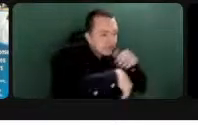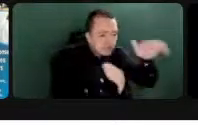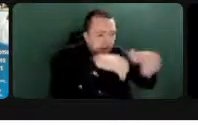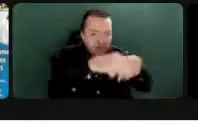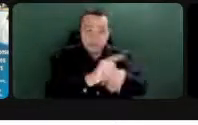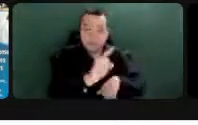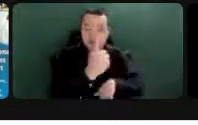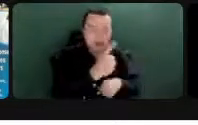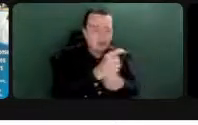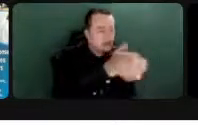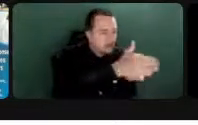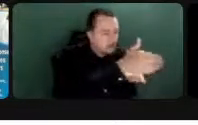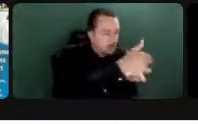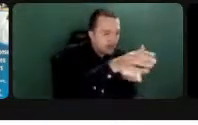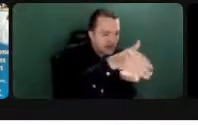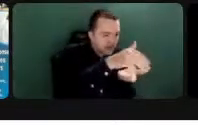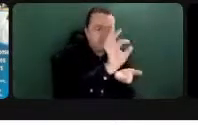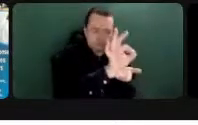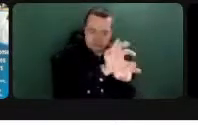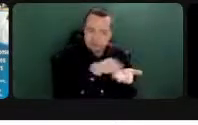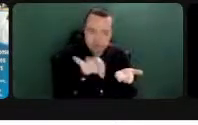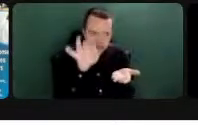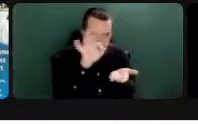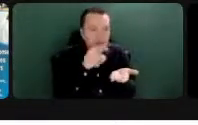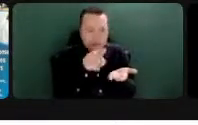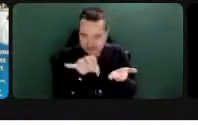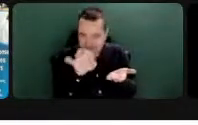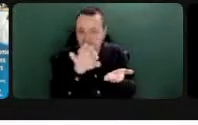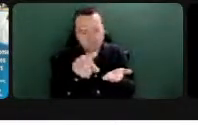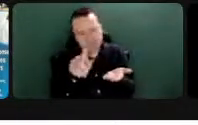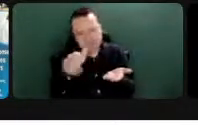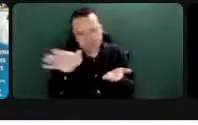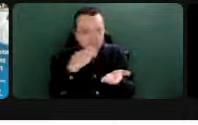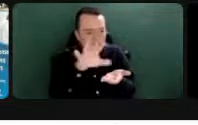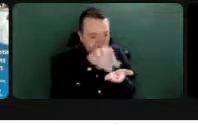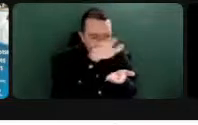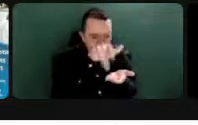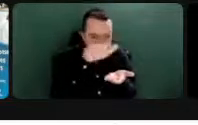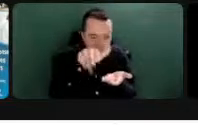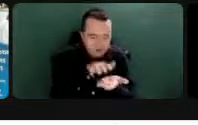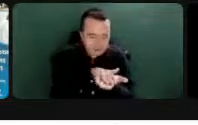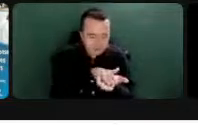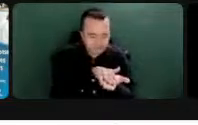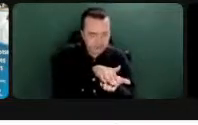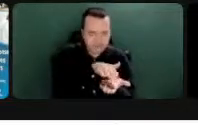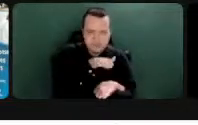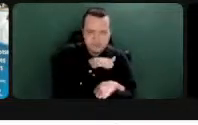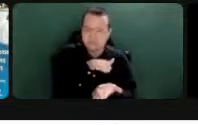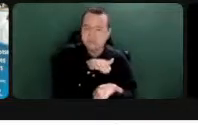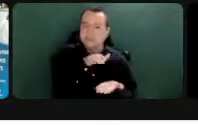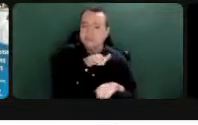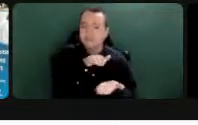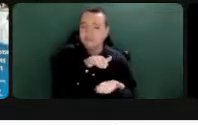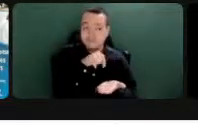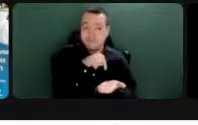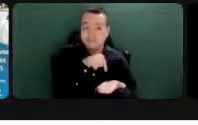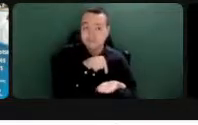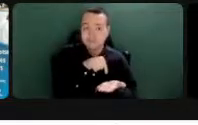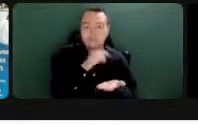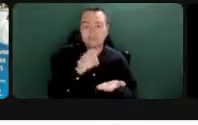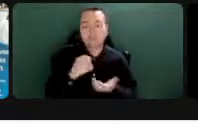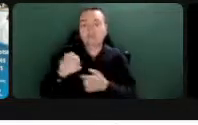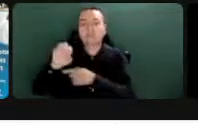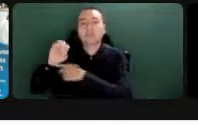And we divided the work up after prioritization by PAHO of the topics to begin with for phase